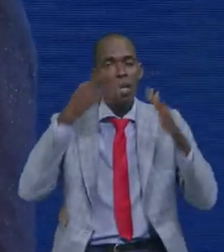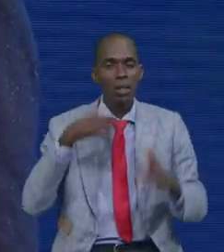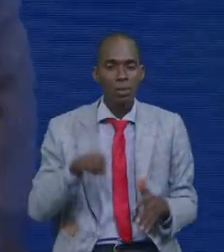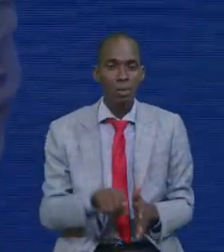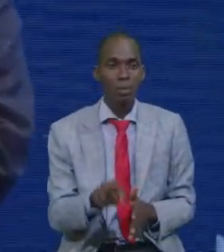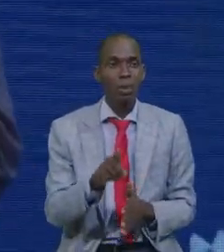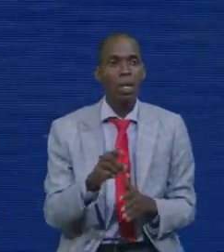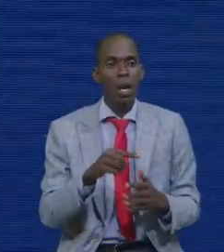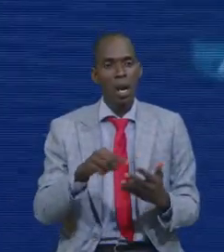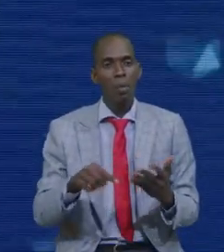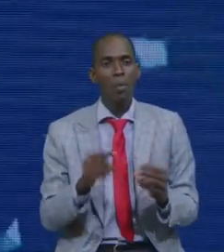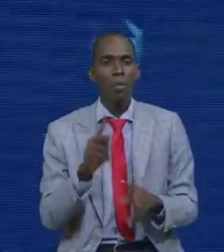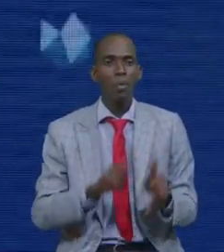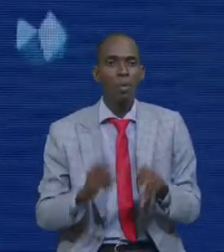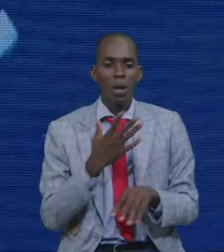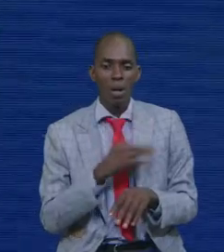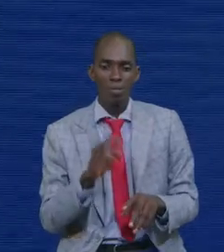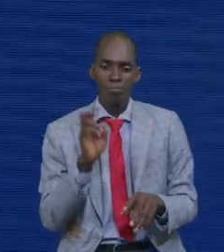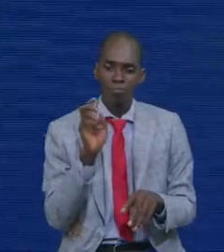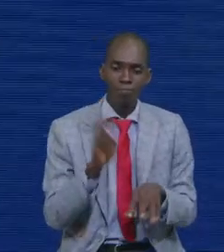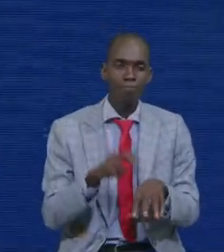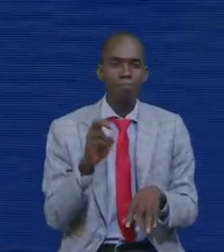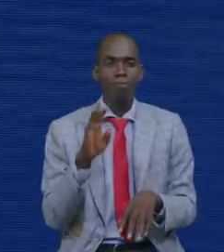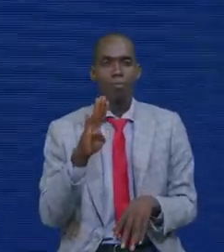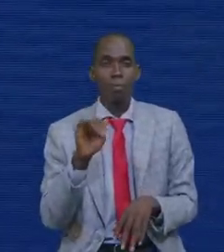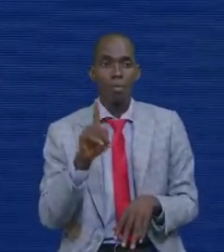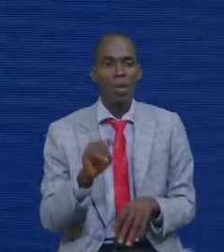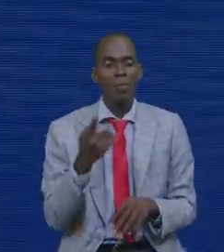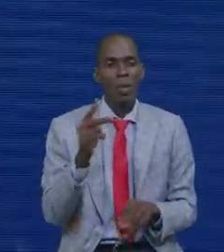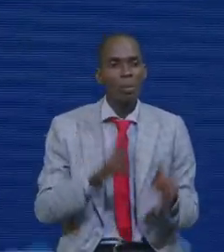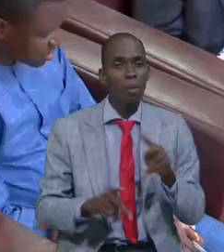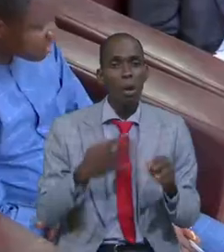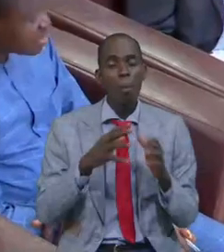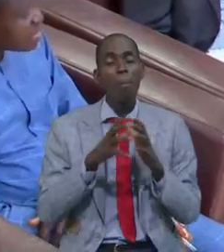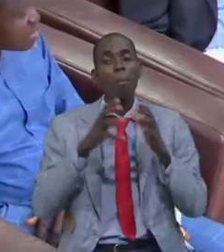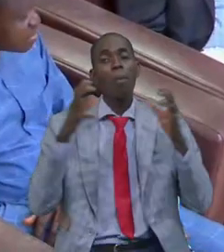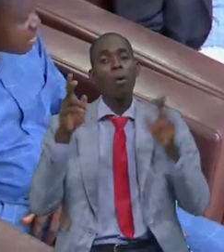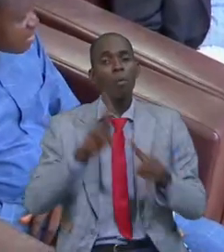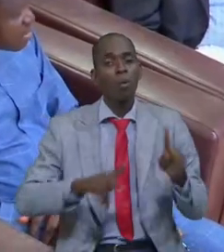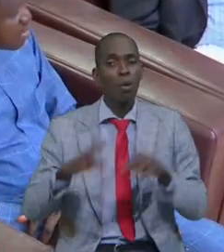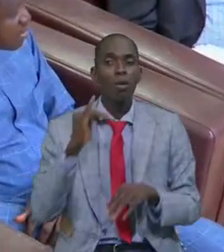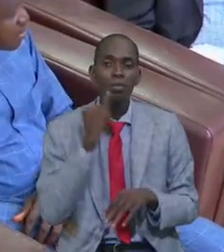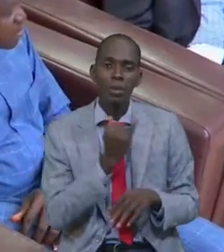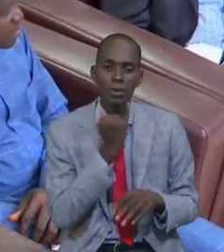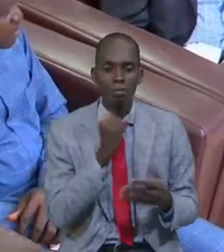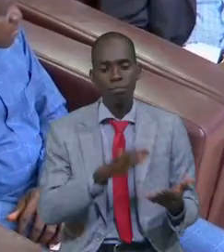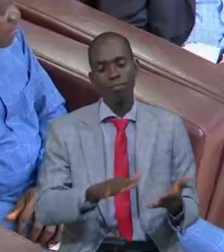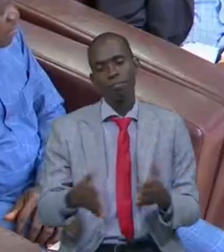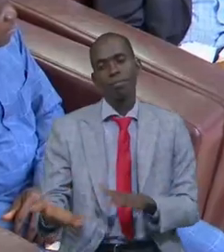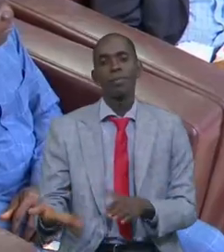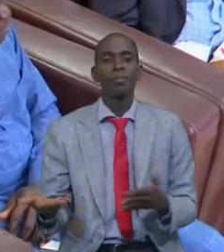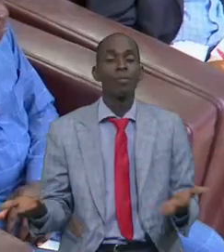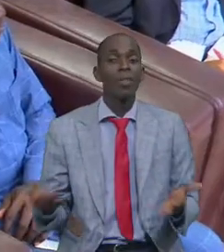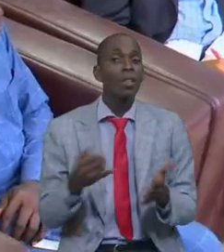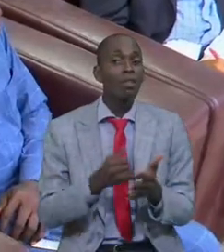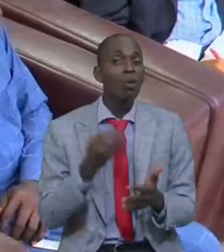people, and they beat the people, and much people of Israel died. It was